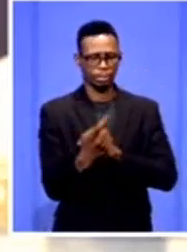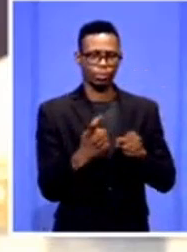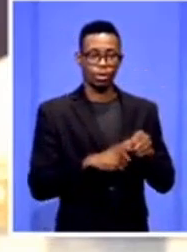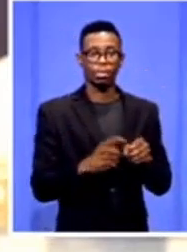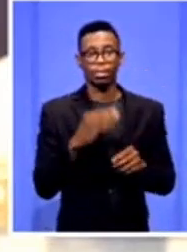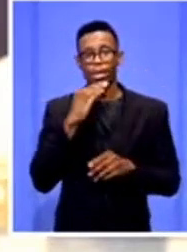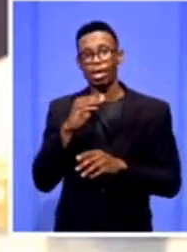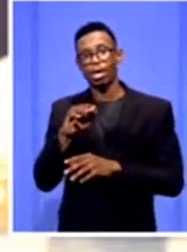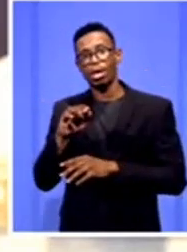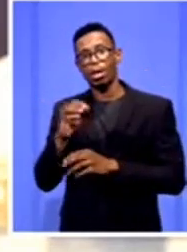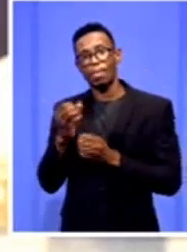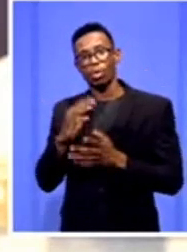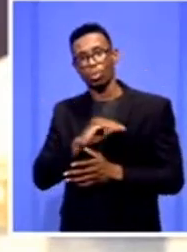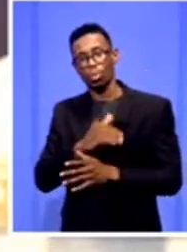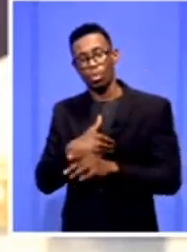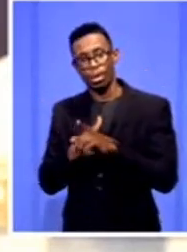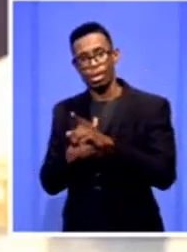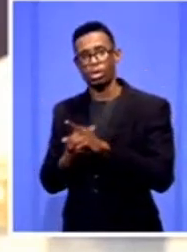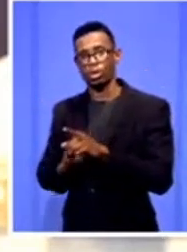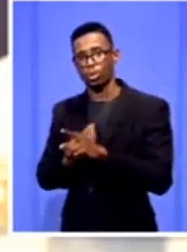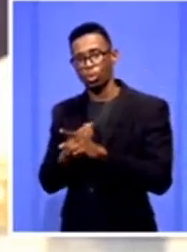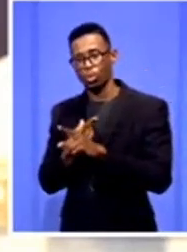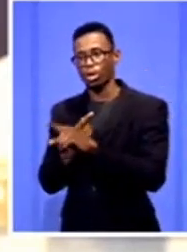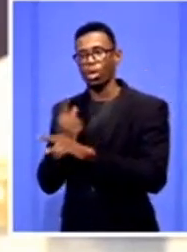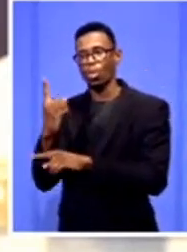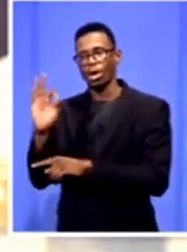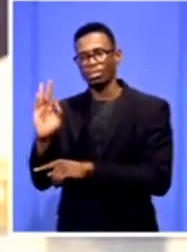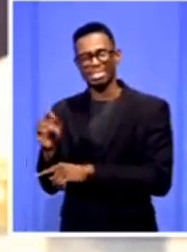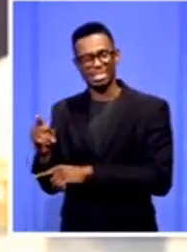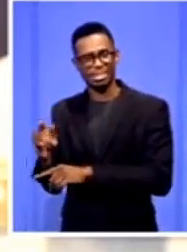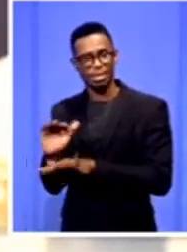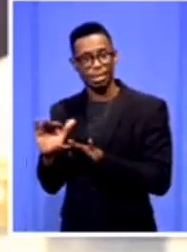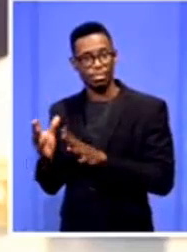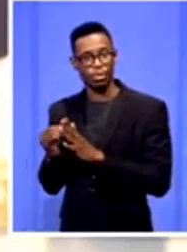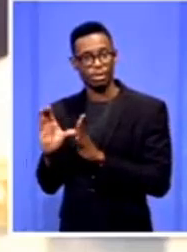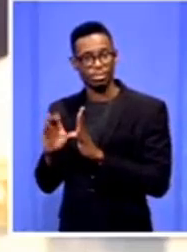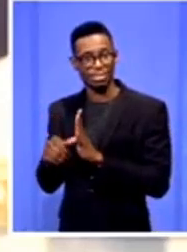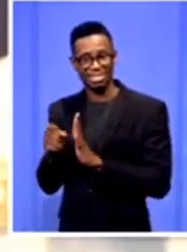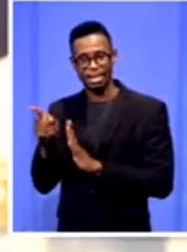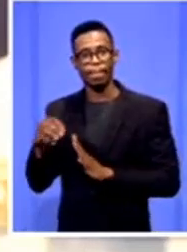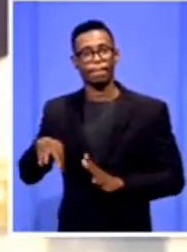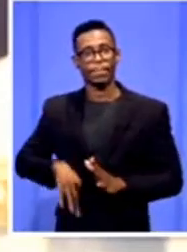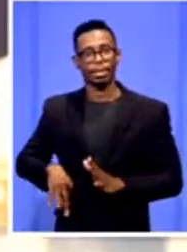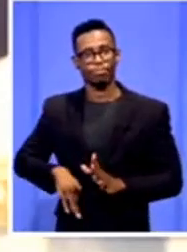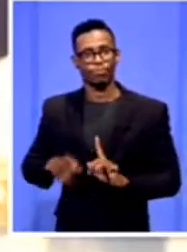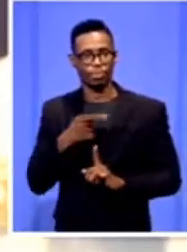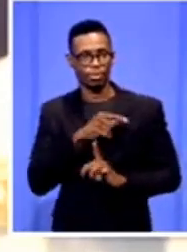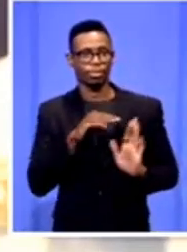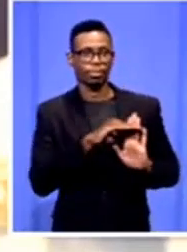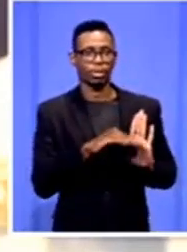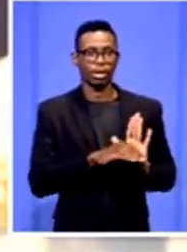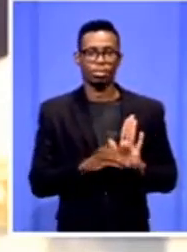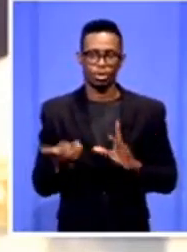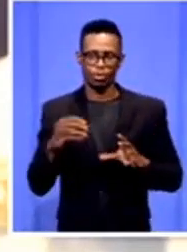1% of people with disabilities benefited from this program. In the coming financial